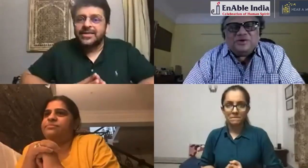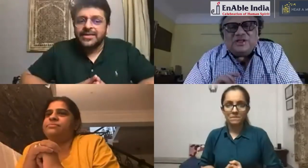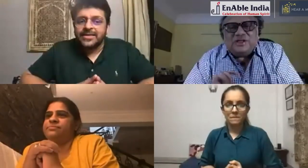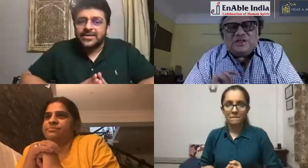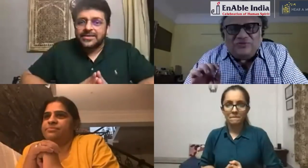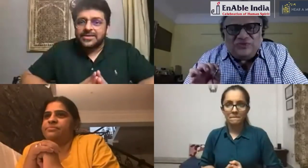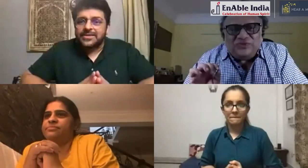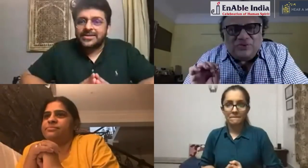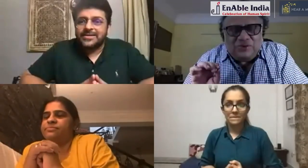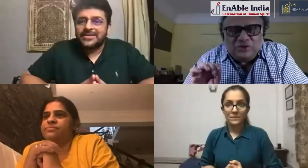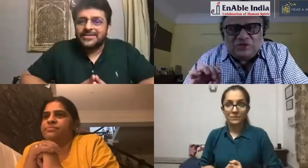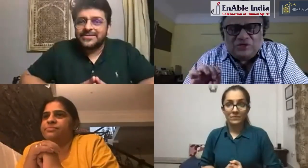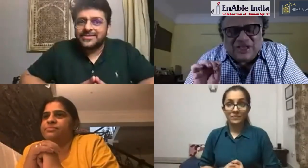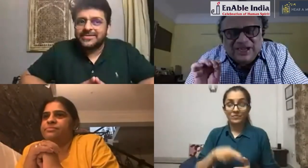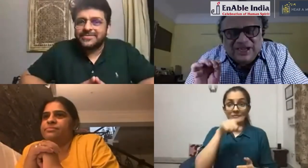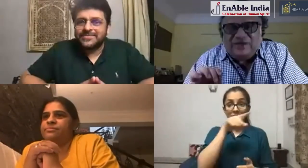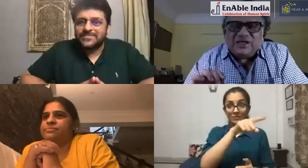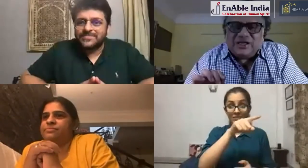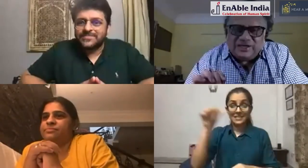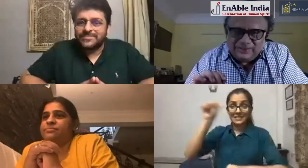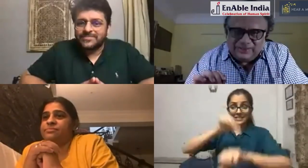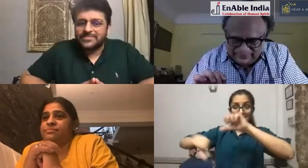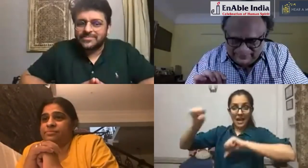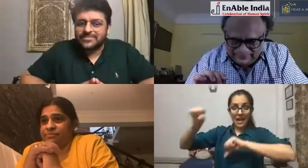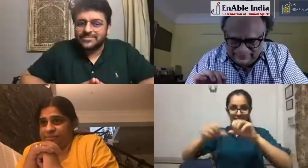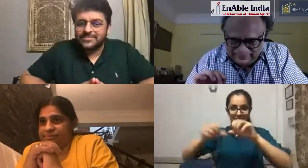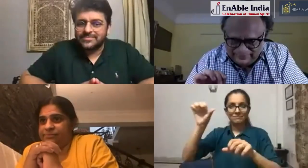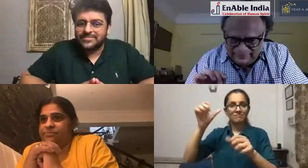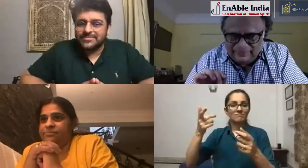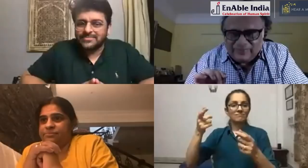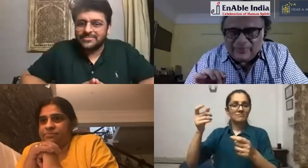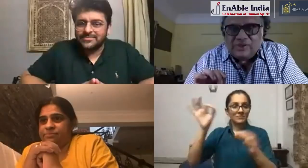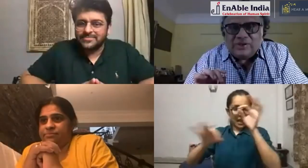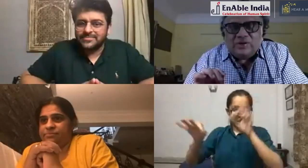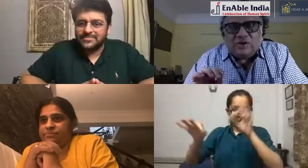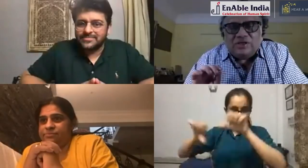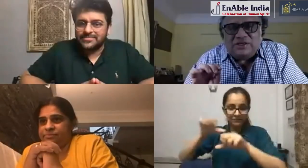Now, if you look scientifically,